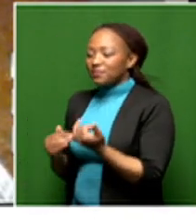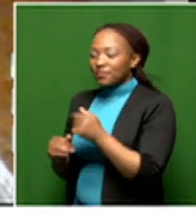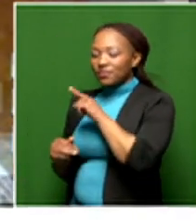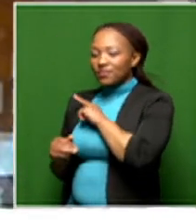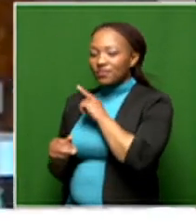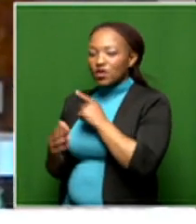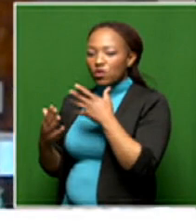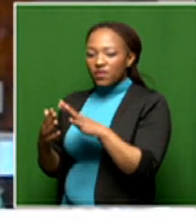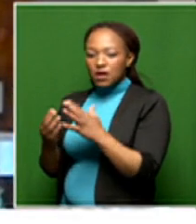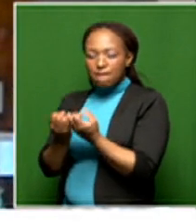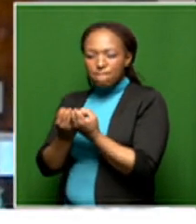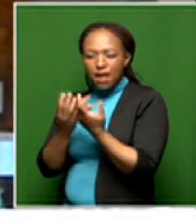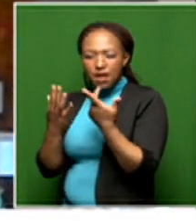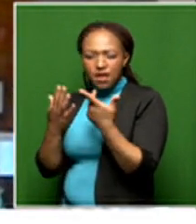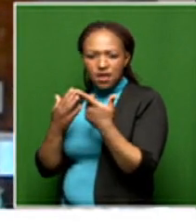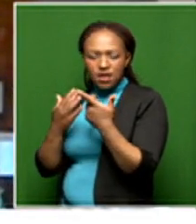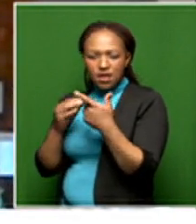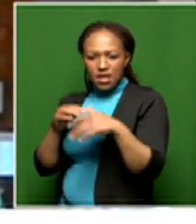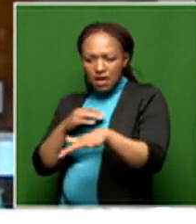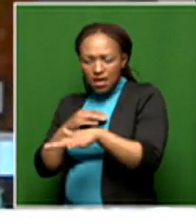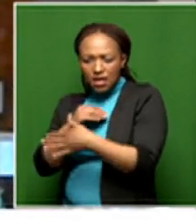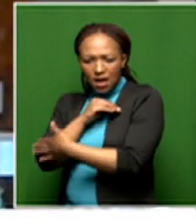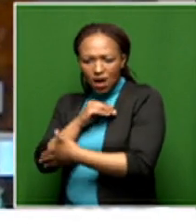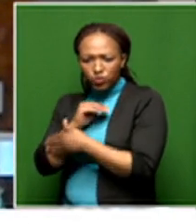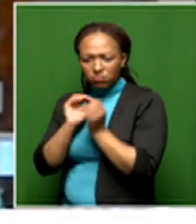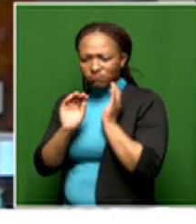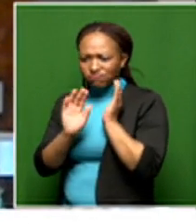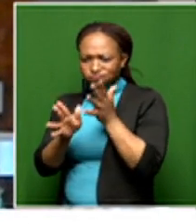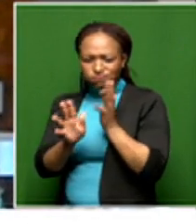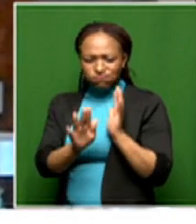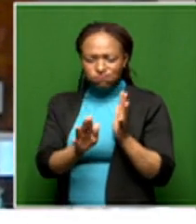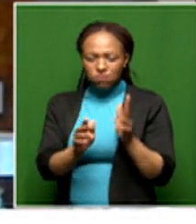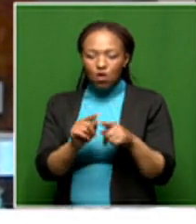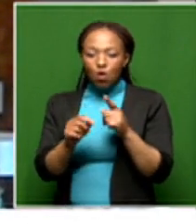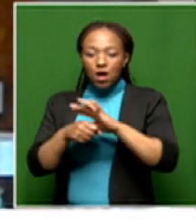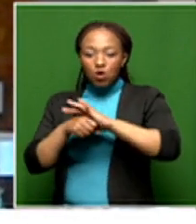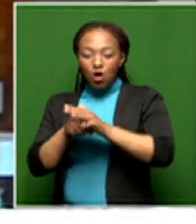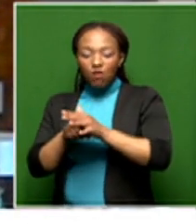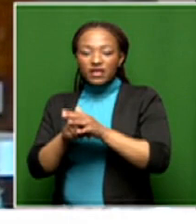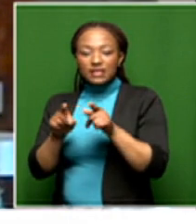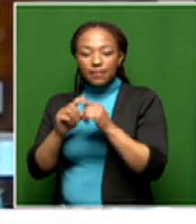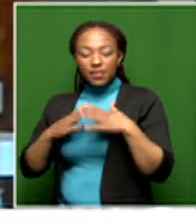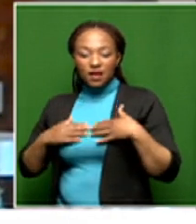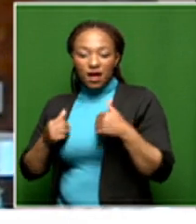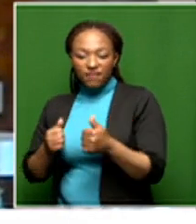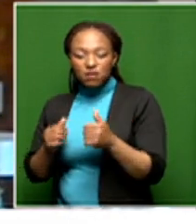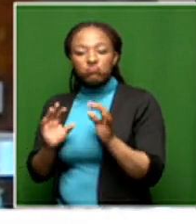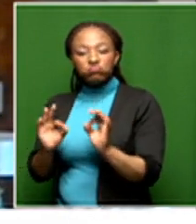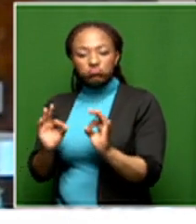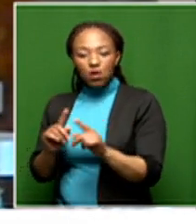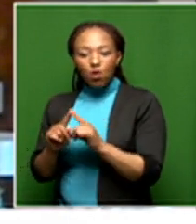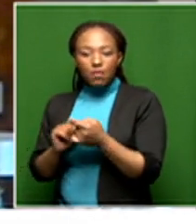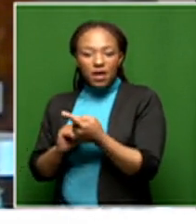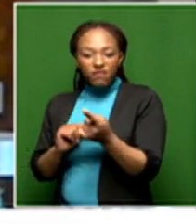a flurry of specials coming right across the board because what the COVID has done in the recovery is that it's pressed a reset button. So everyone